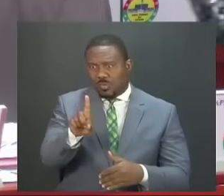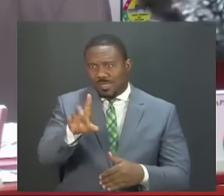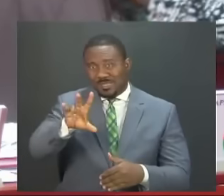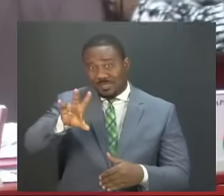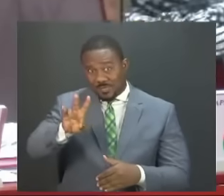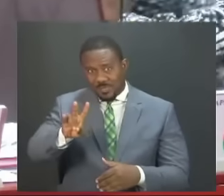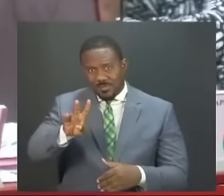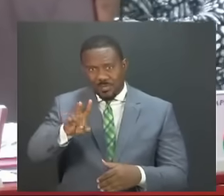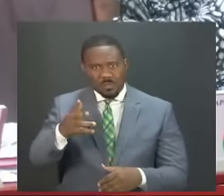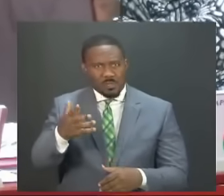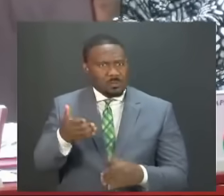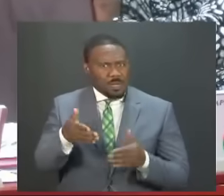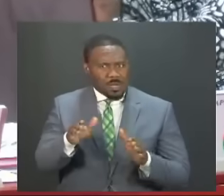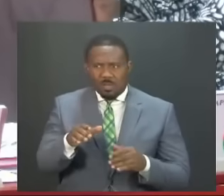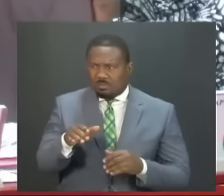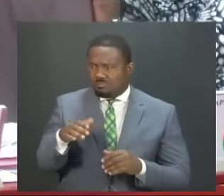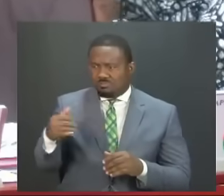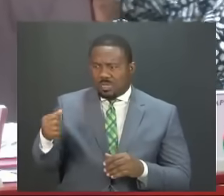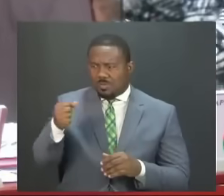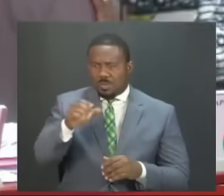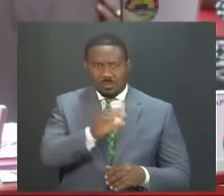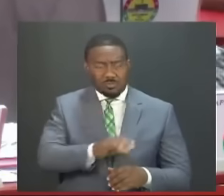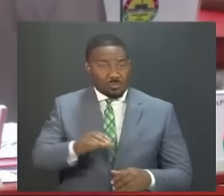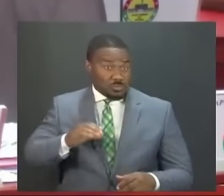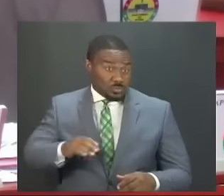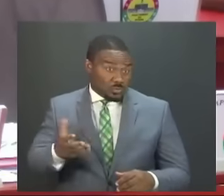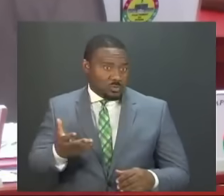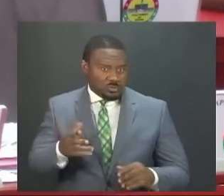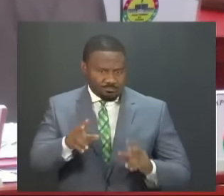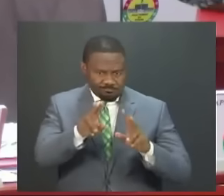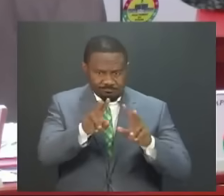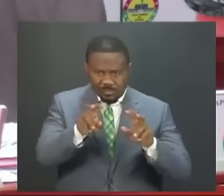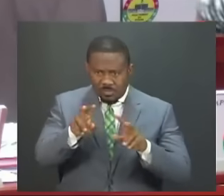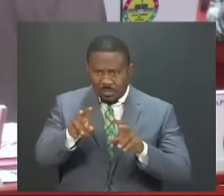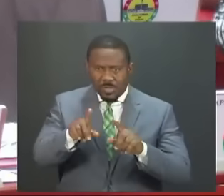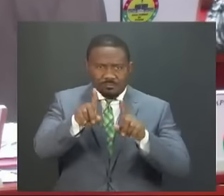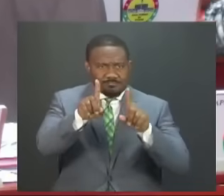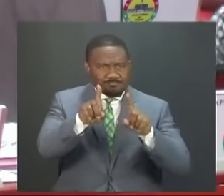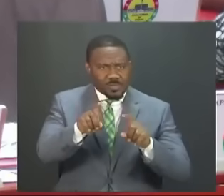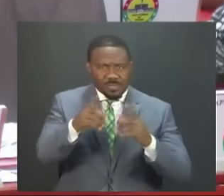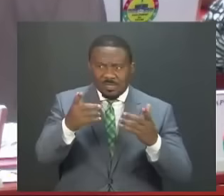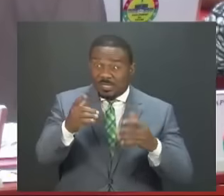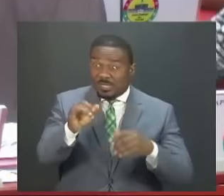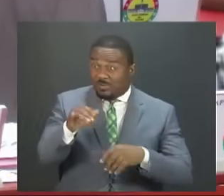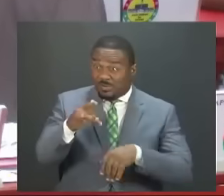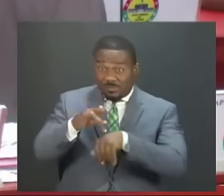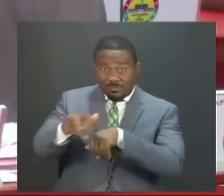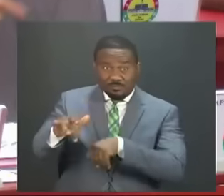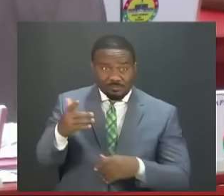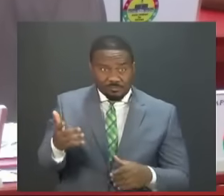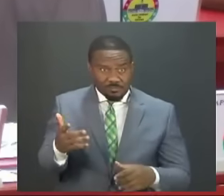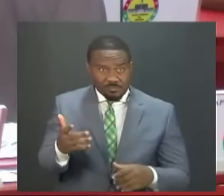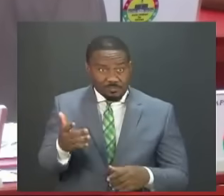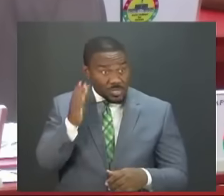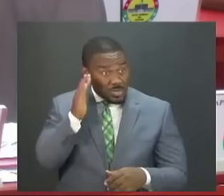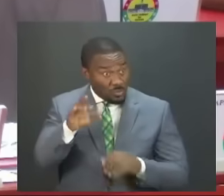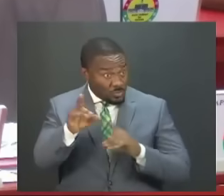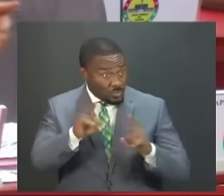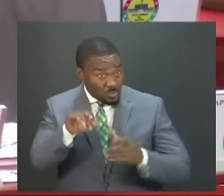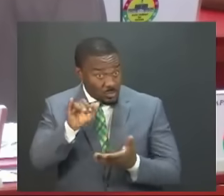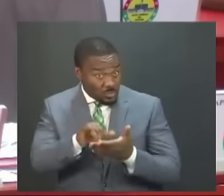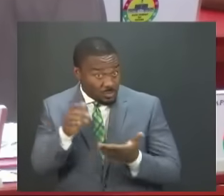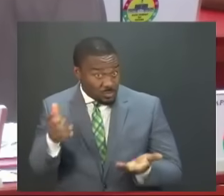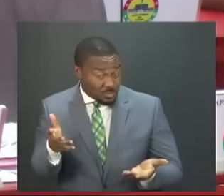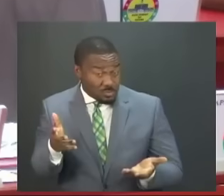committee to consider a nomination when existence of the vacancy itself is sub judice. Are we going to do that? That the